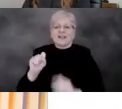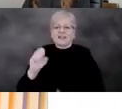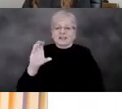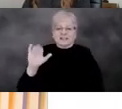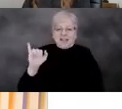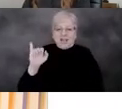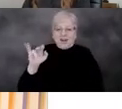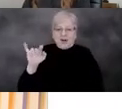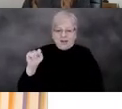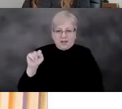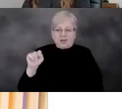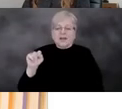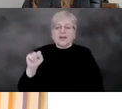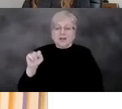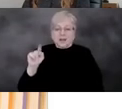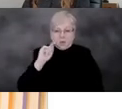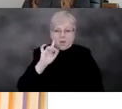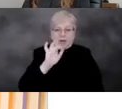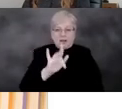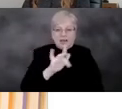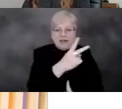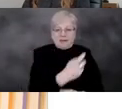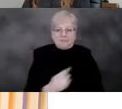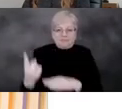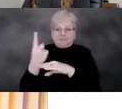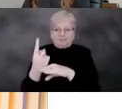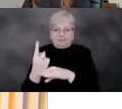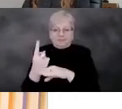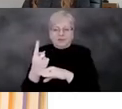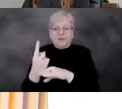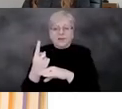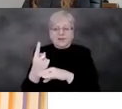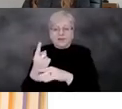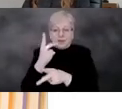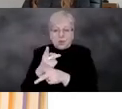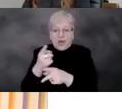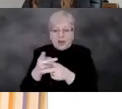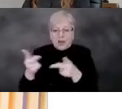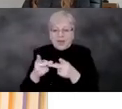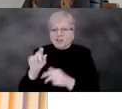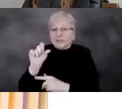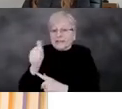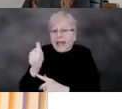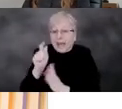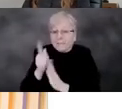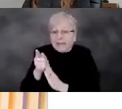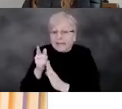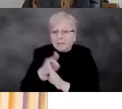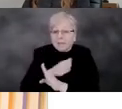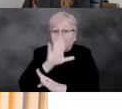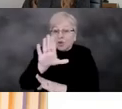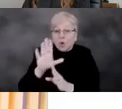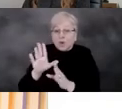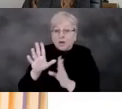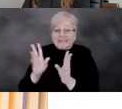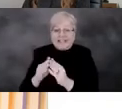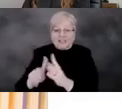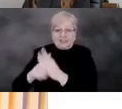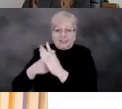You will be brought to that location 10 minutes before the start of your session so that the chair